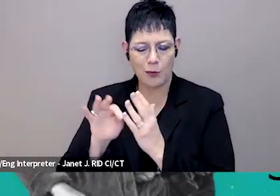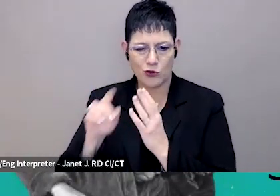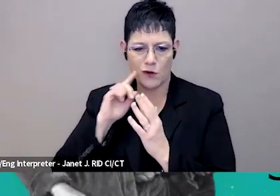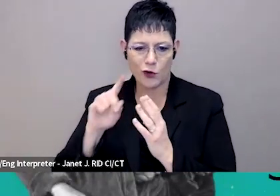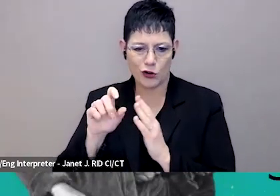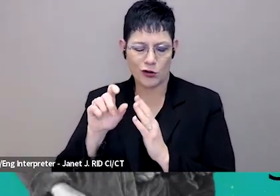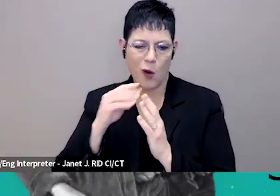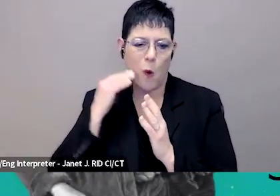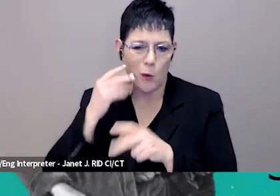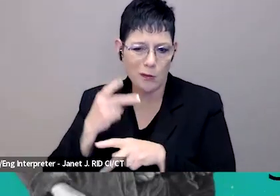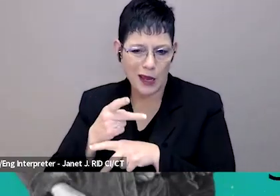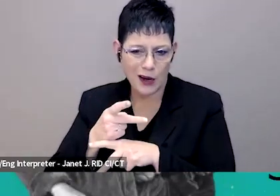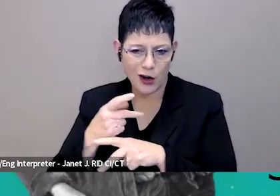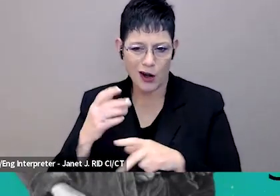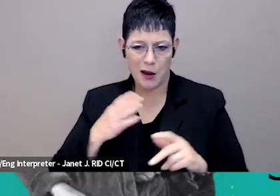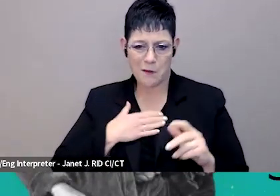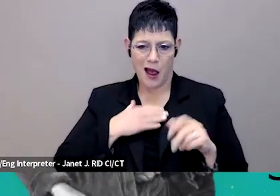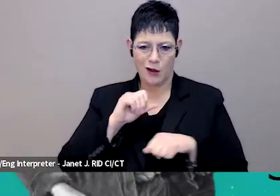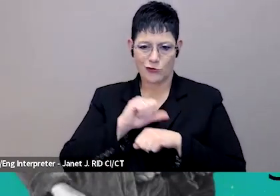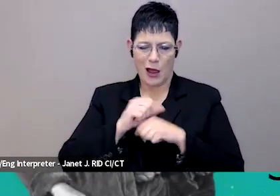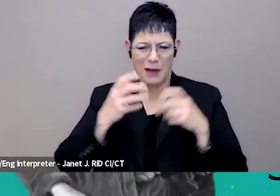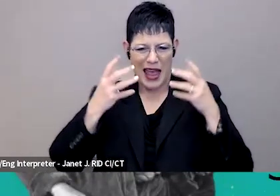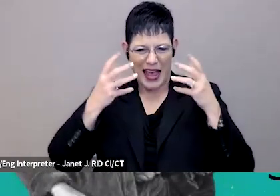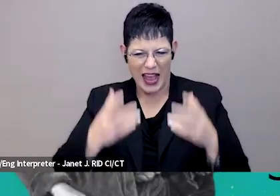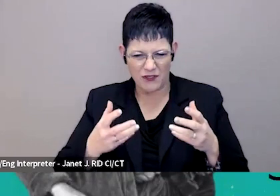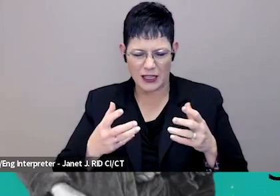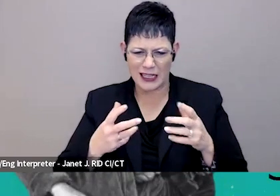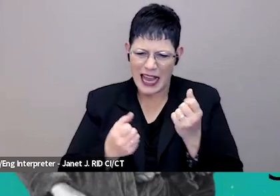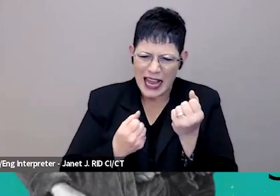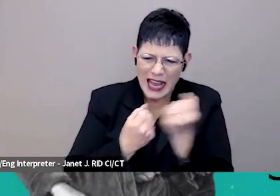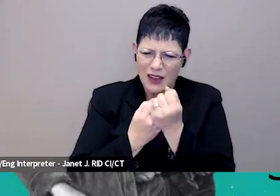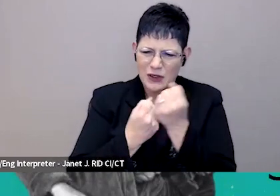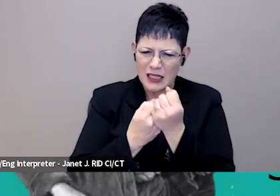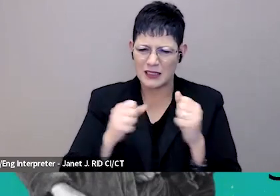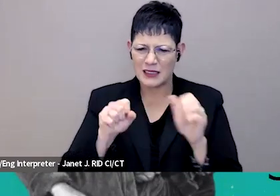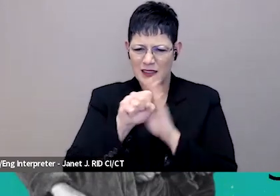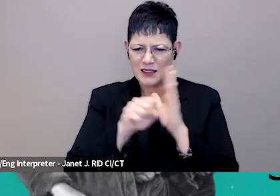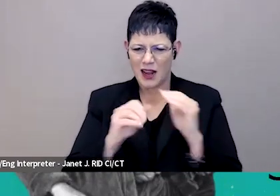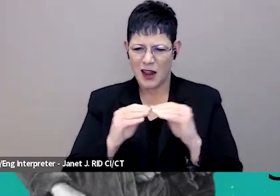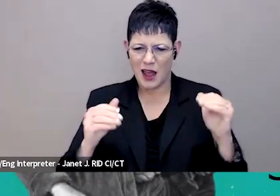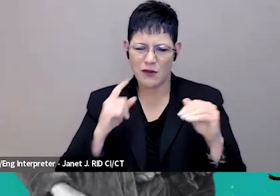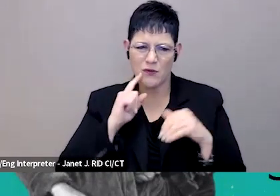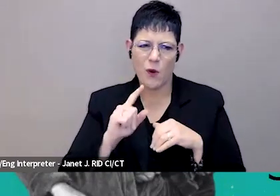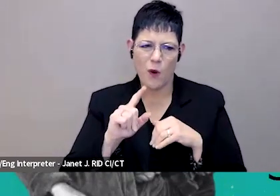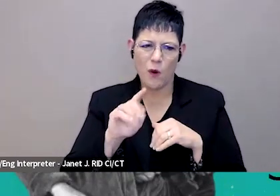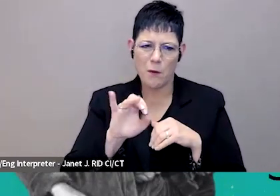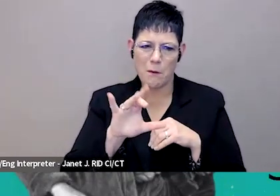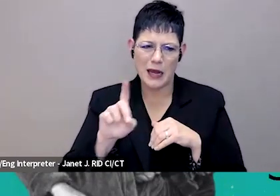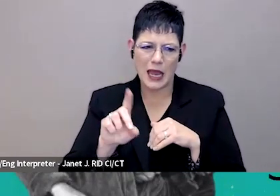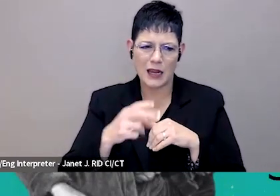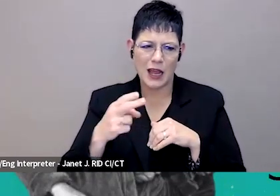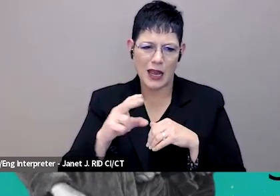state level advocacy in terms of the programming and funding for Medicaid HCBS. And a thing